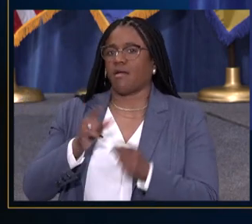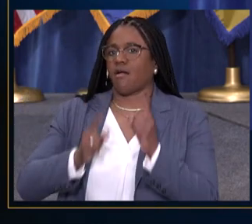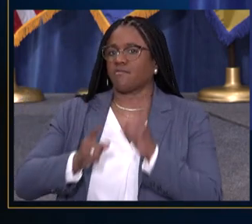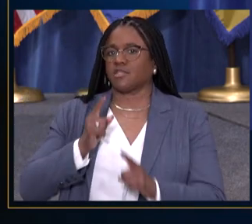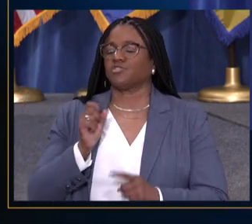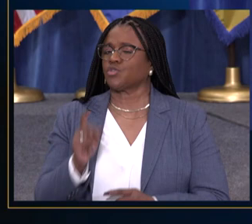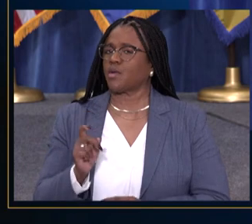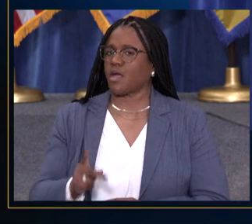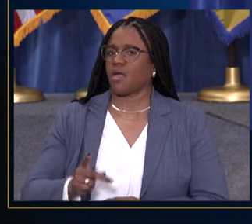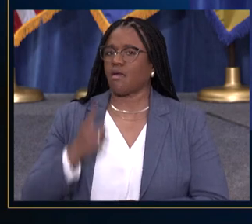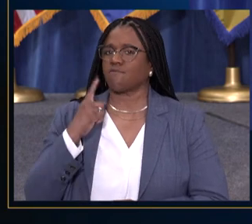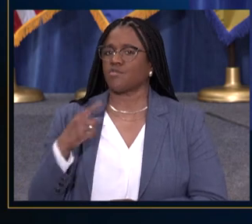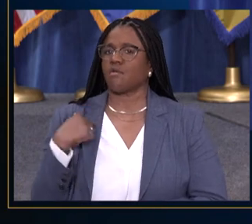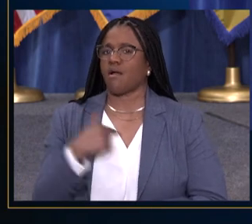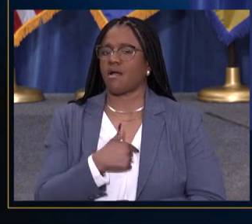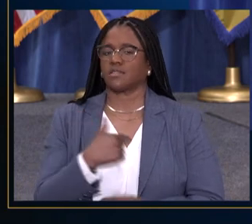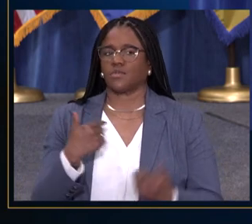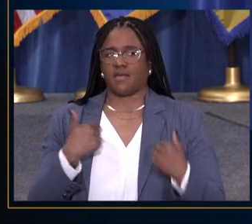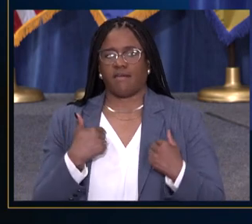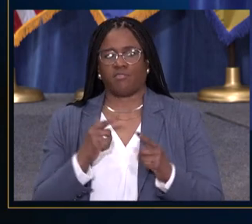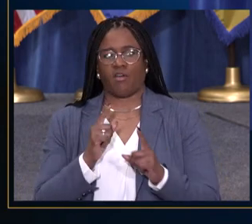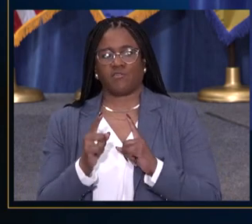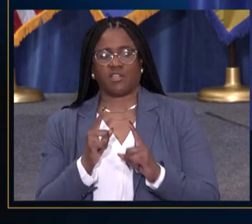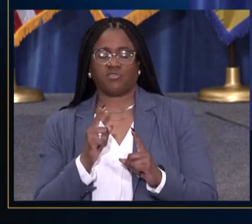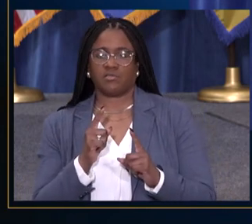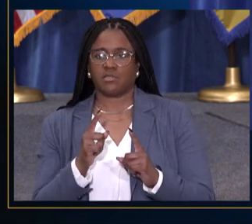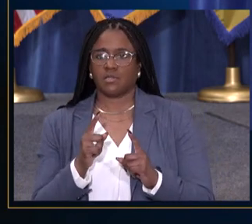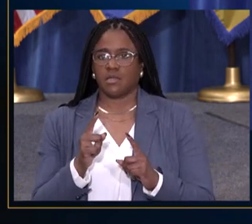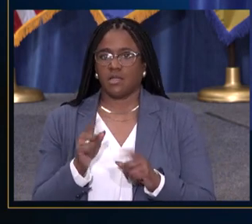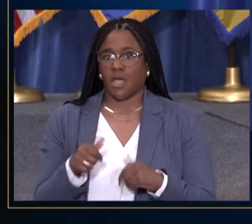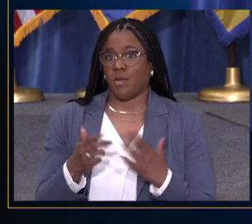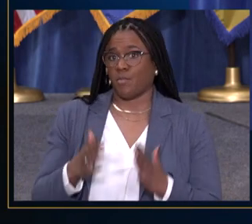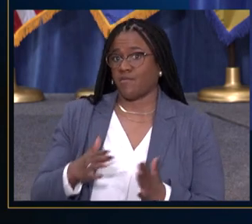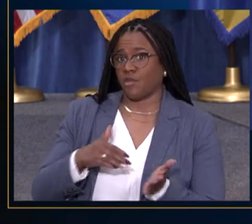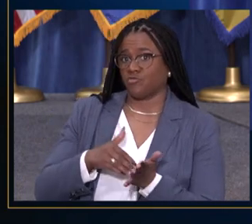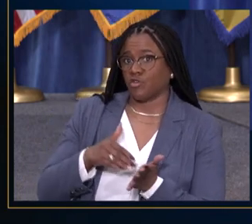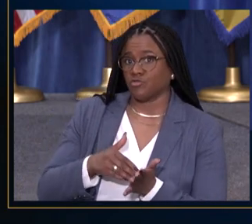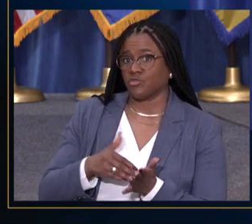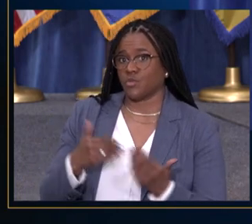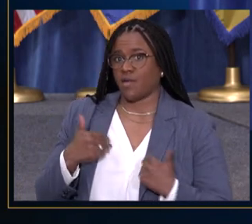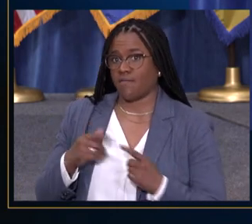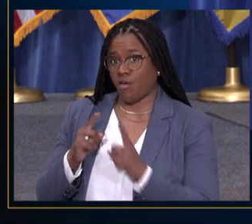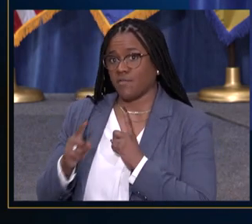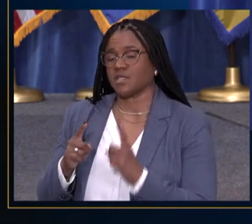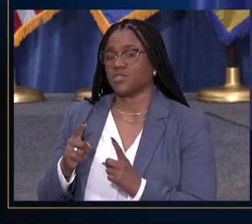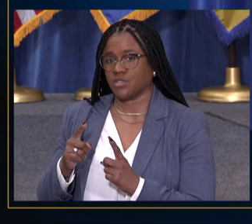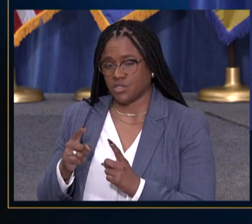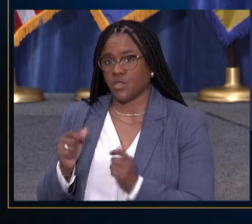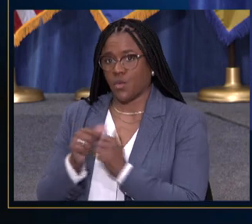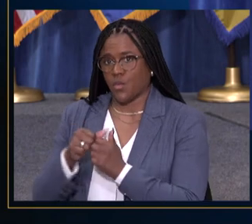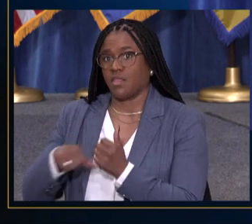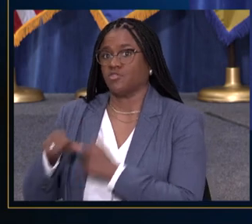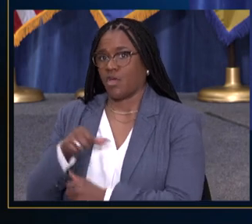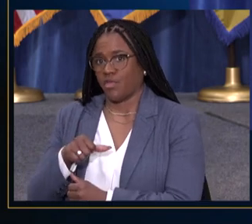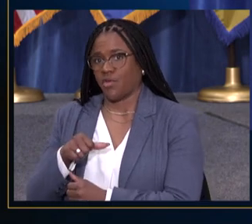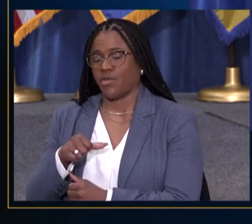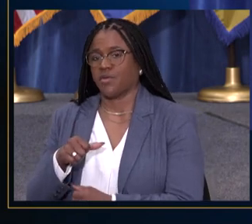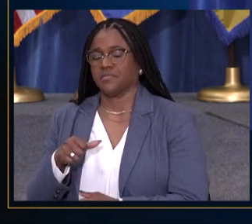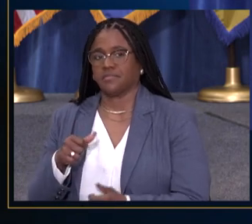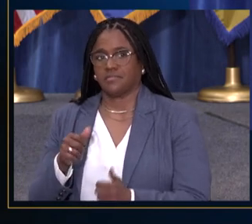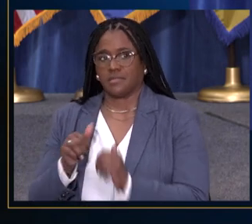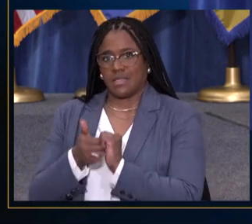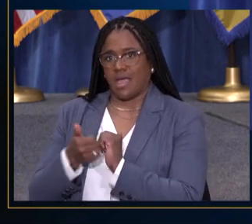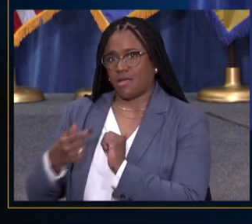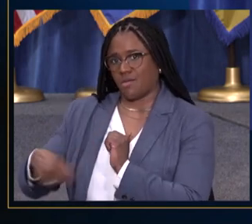okay for us to have these conversations with our providers and for providers to have these conversations with each other as a way to